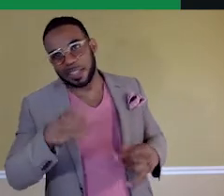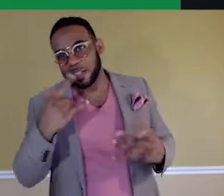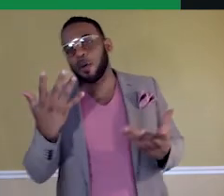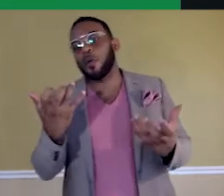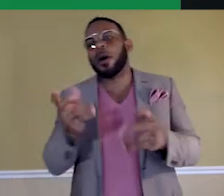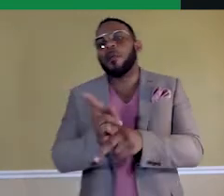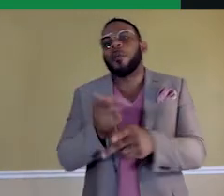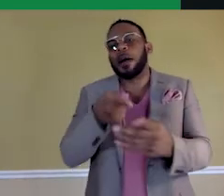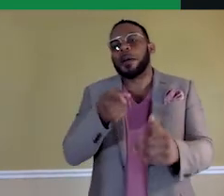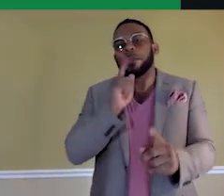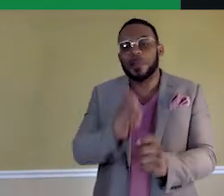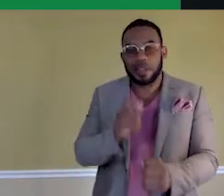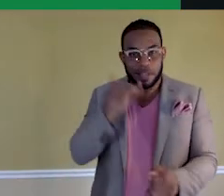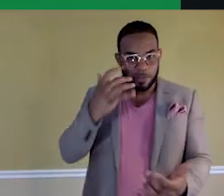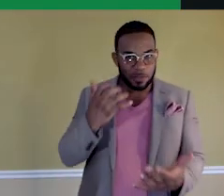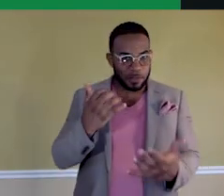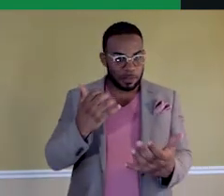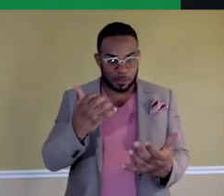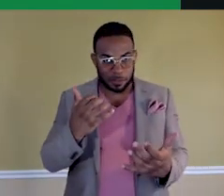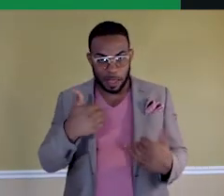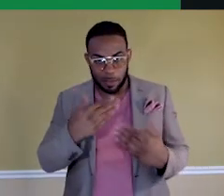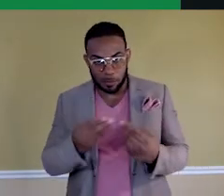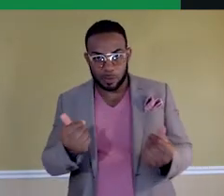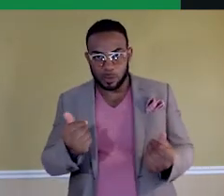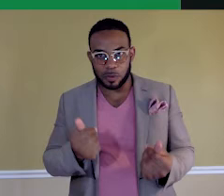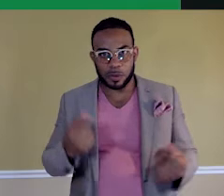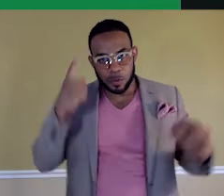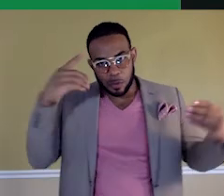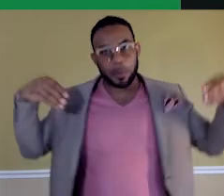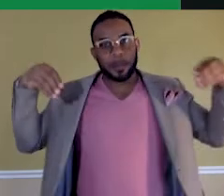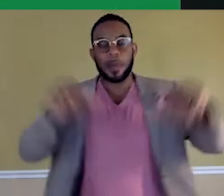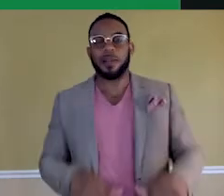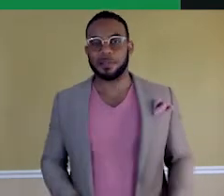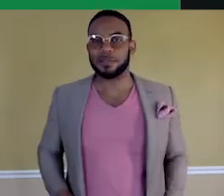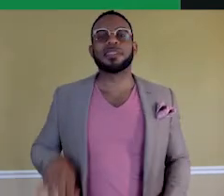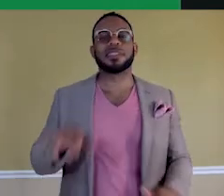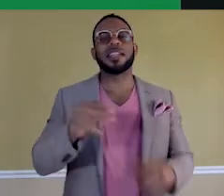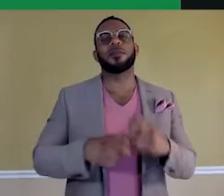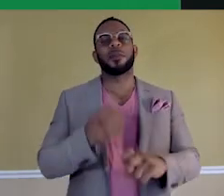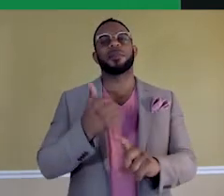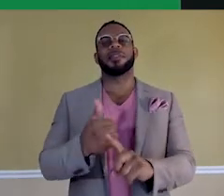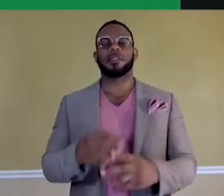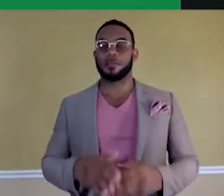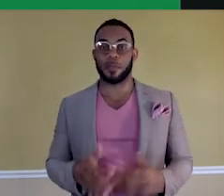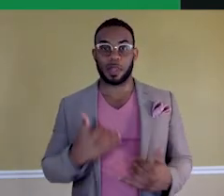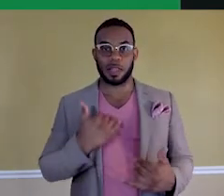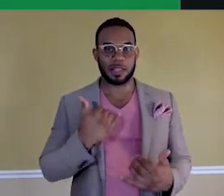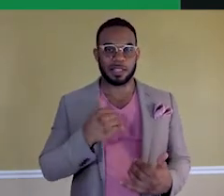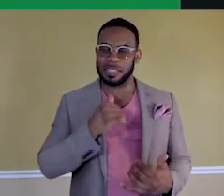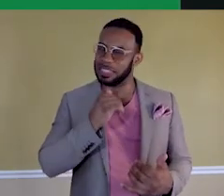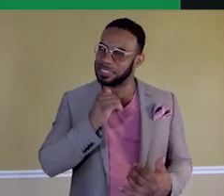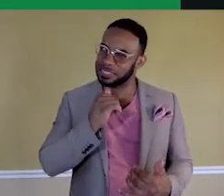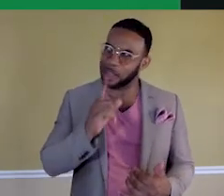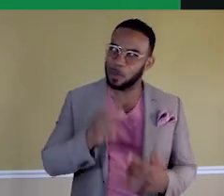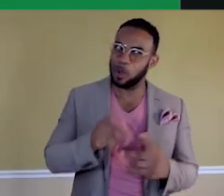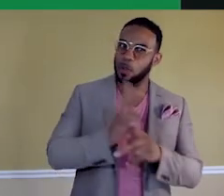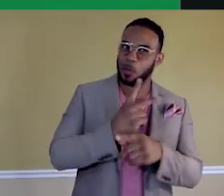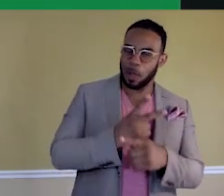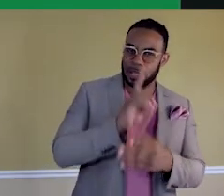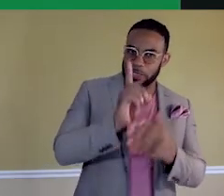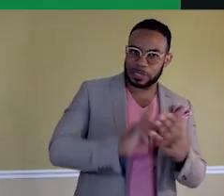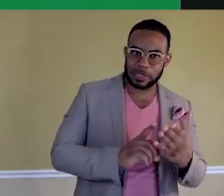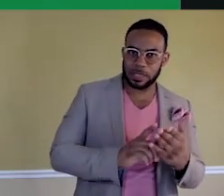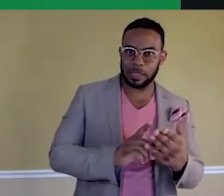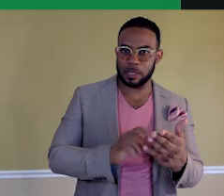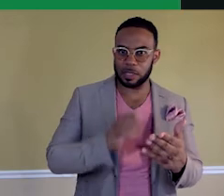want a product, and if you provide a solution, they buy into it. And that's a problem in itself. But that is not what product